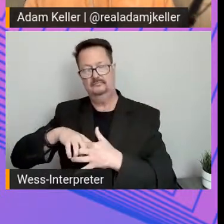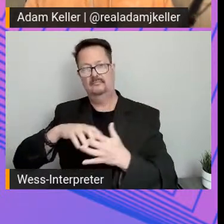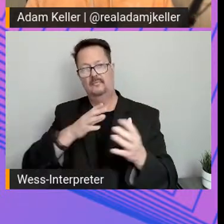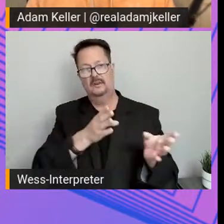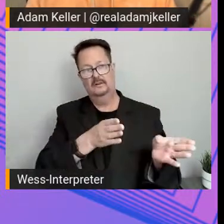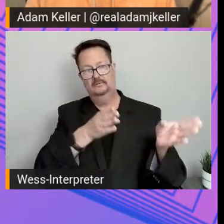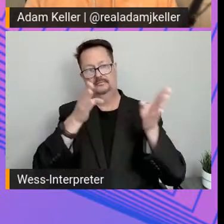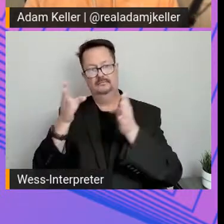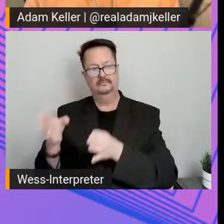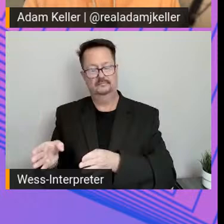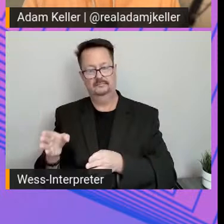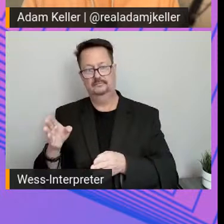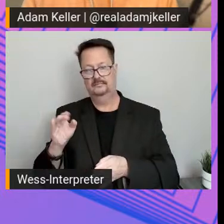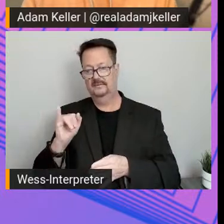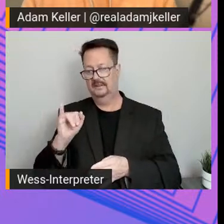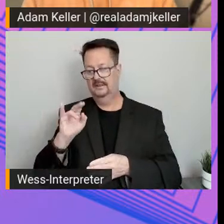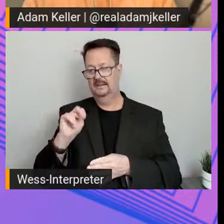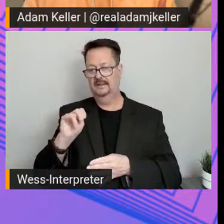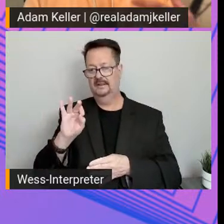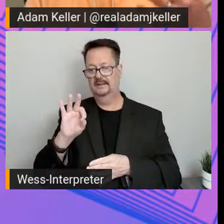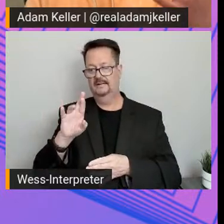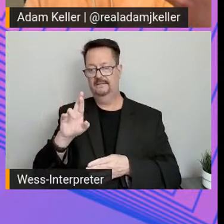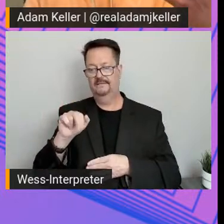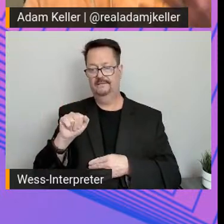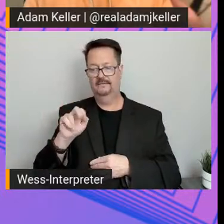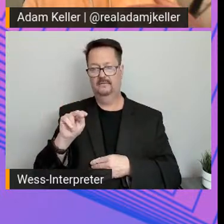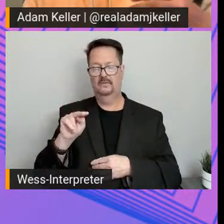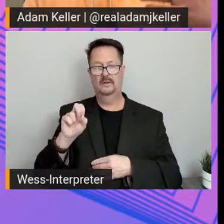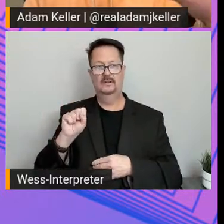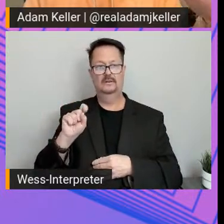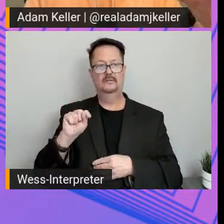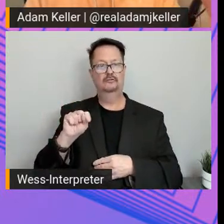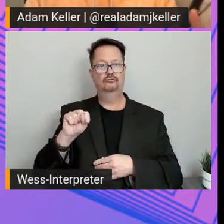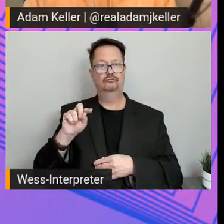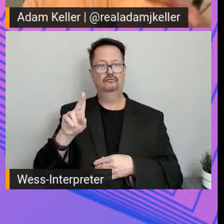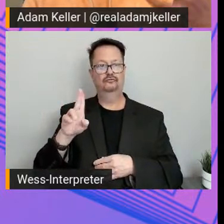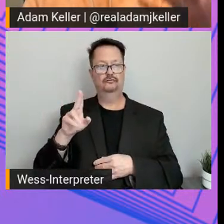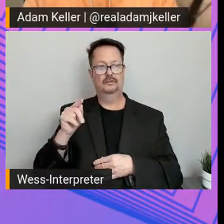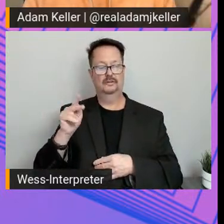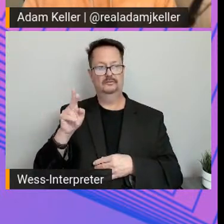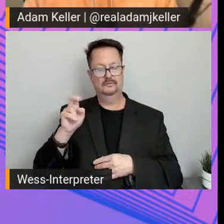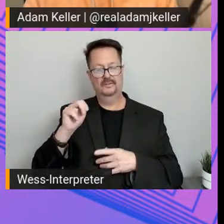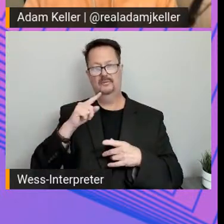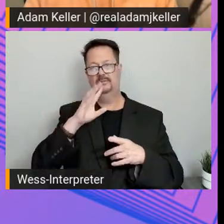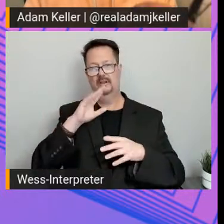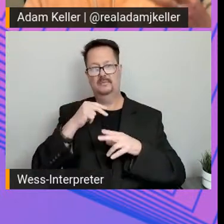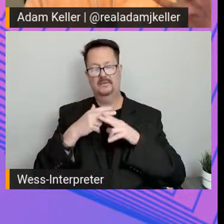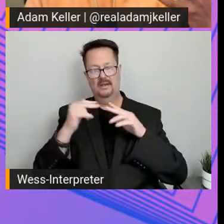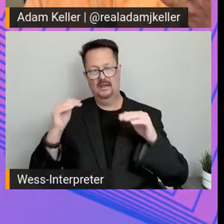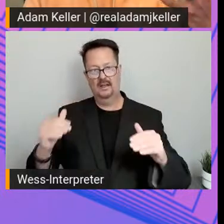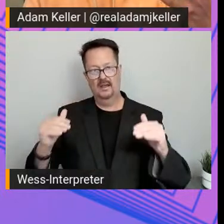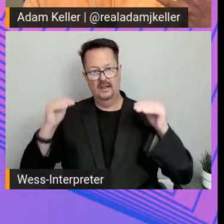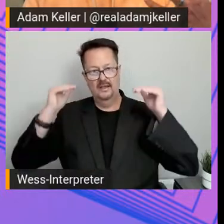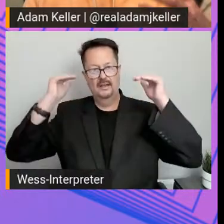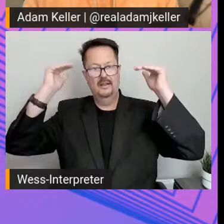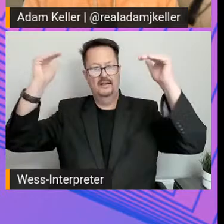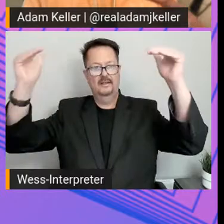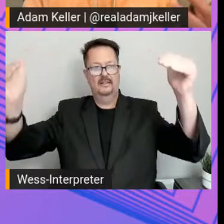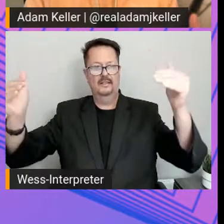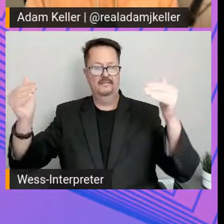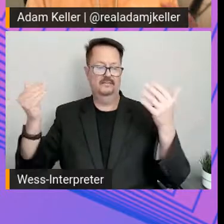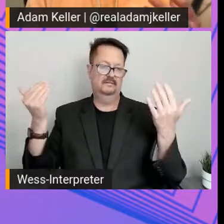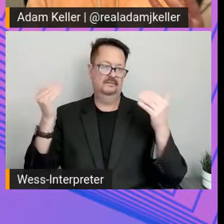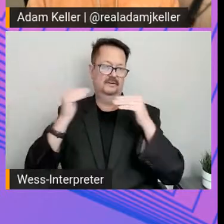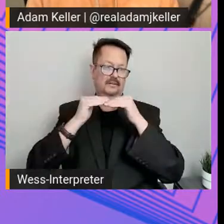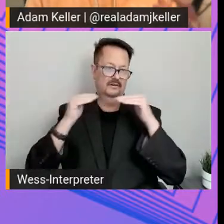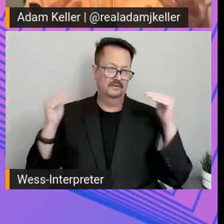into infrastructure as code, and we'll talk about high-level, opinionated, abstracted tooling, as well as